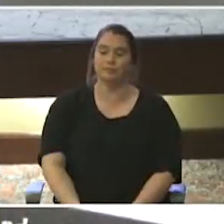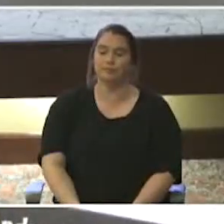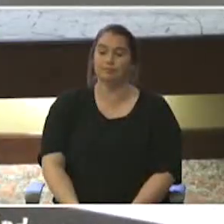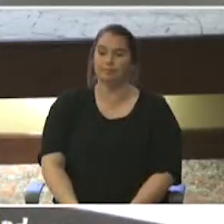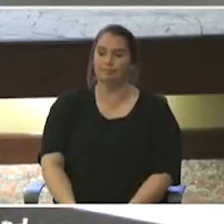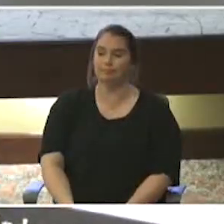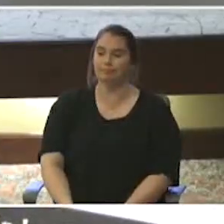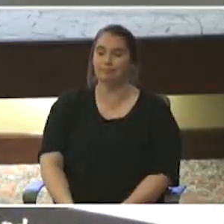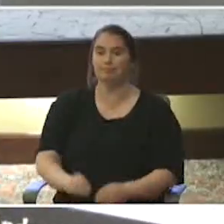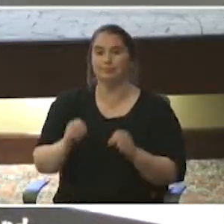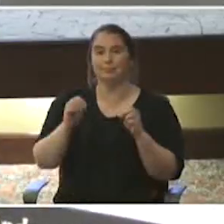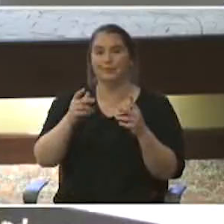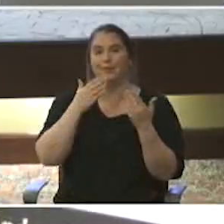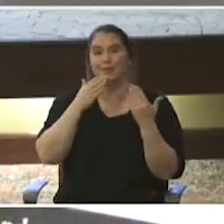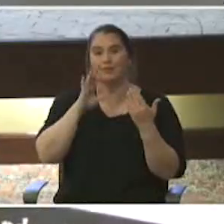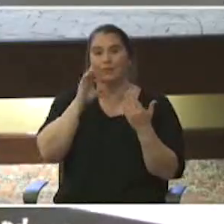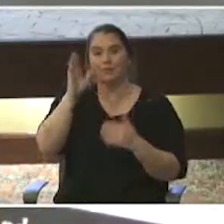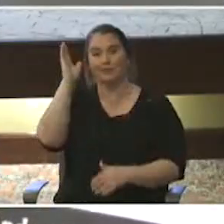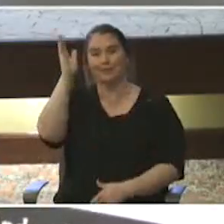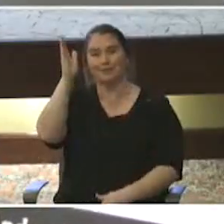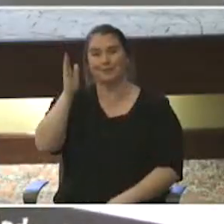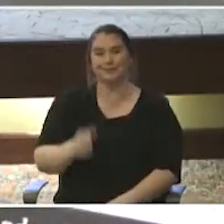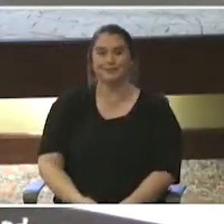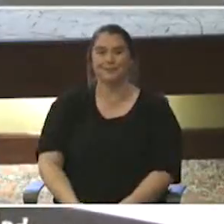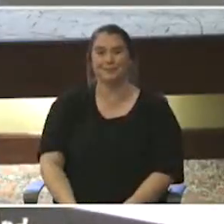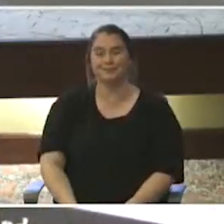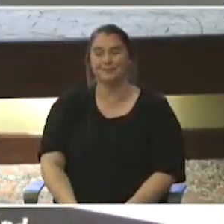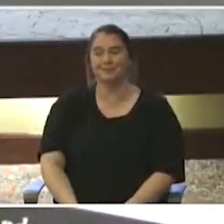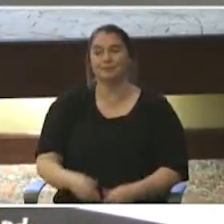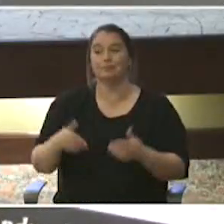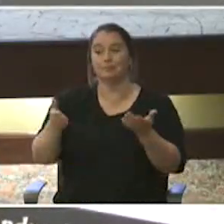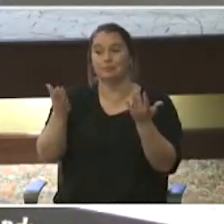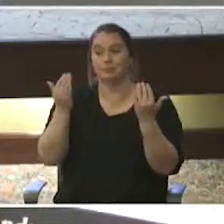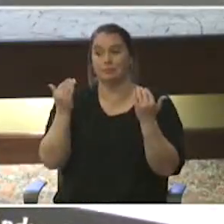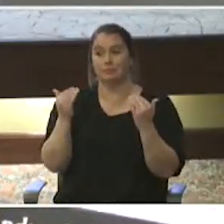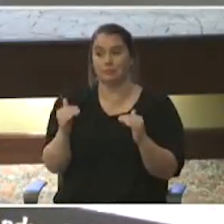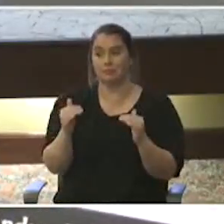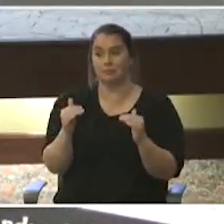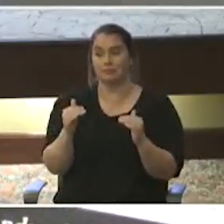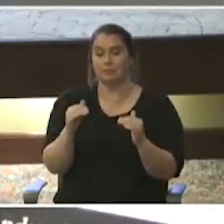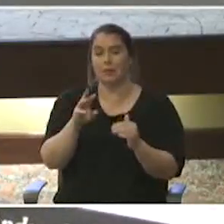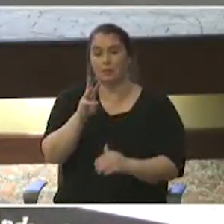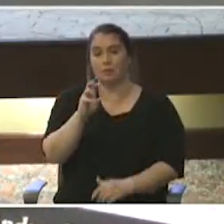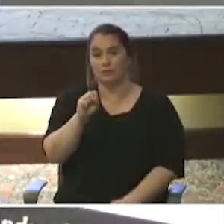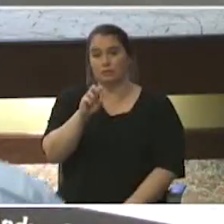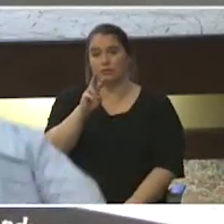Okay, thanks for that presentation, Tommy. The next item is work session